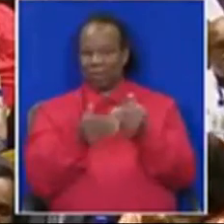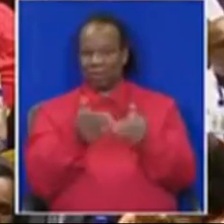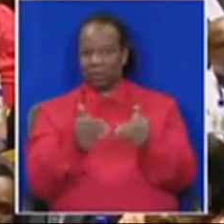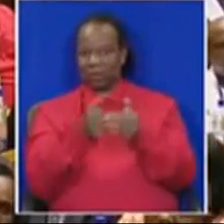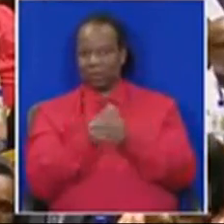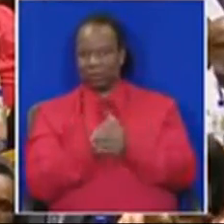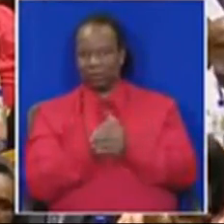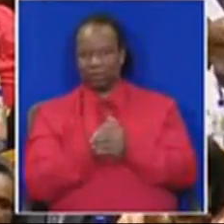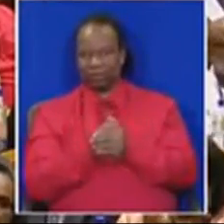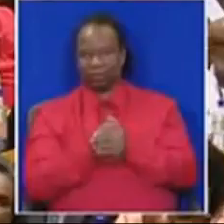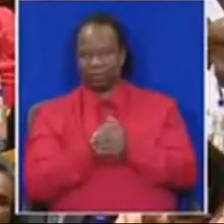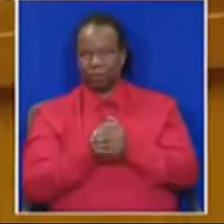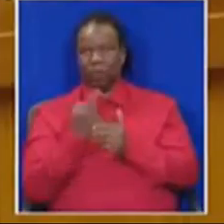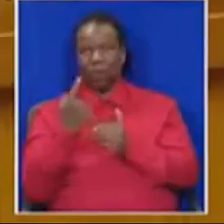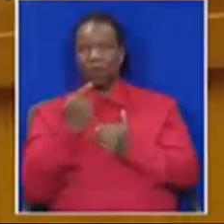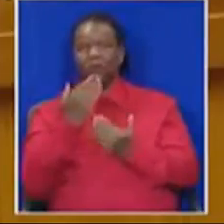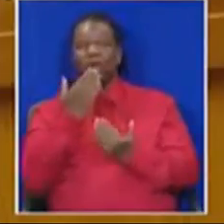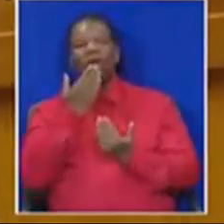I also wish to thank him